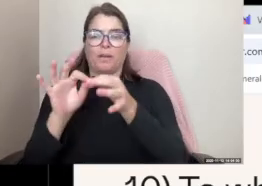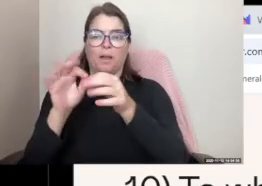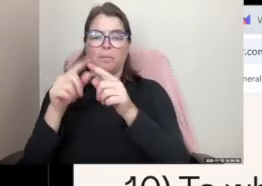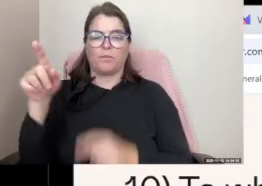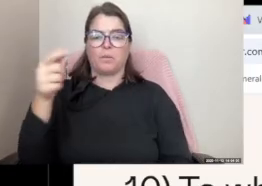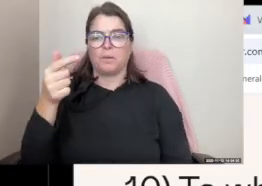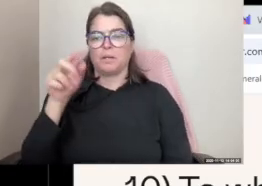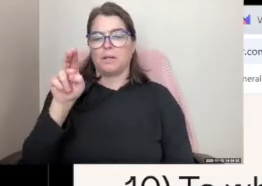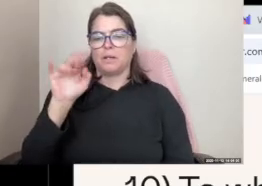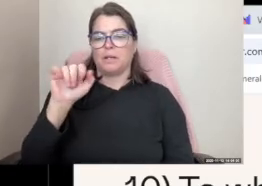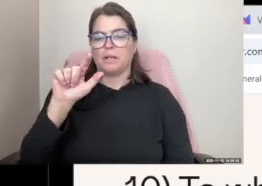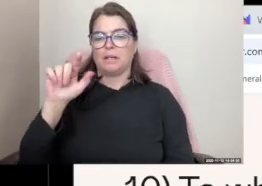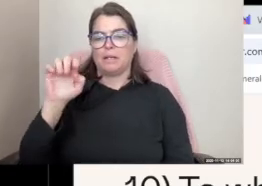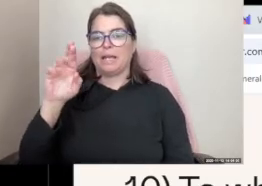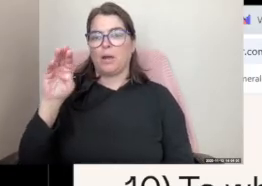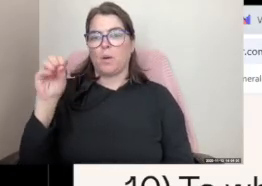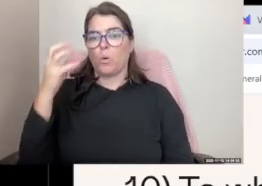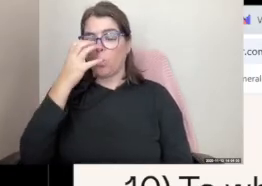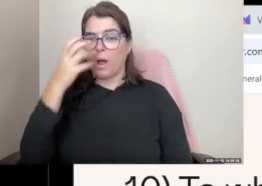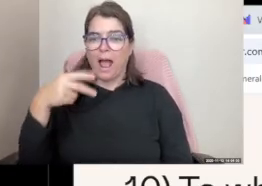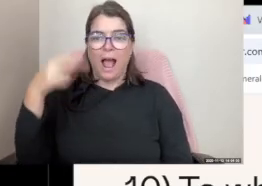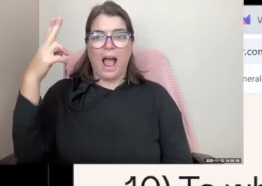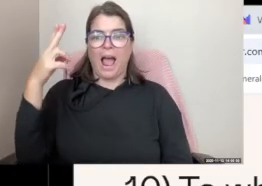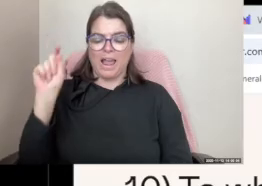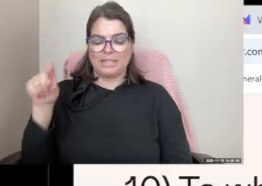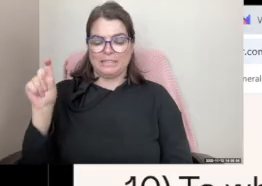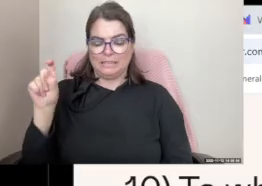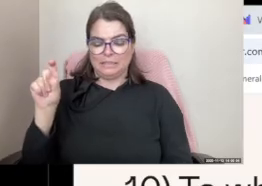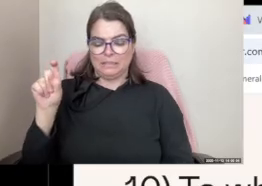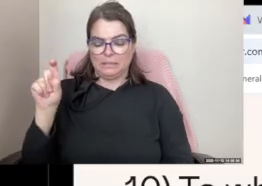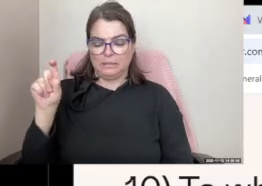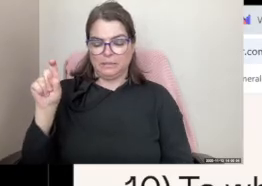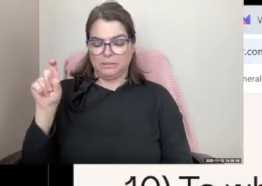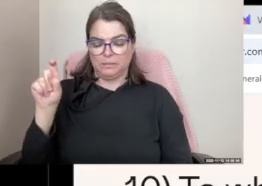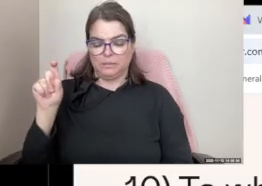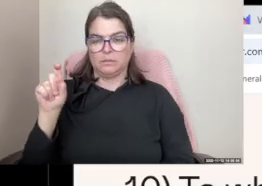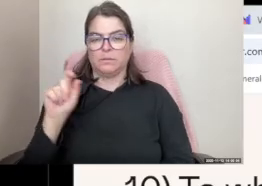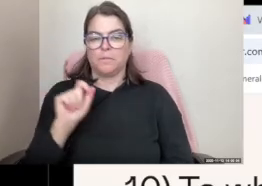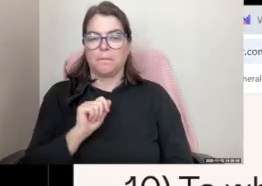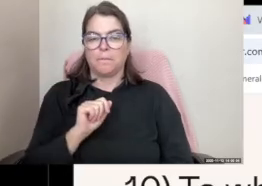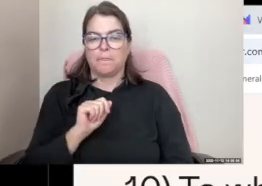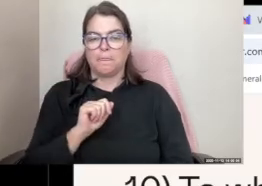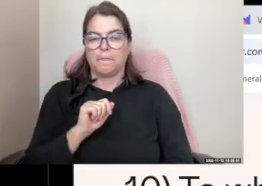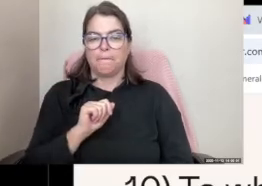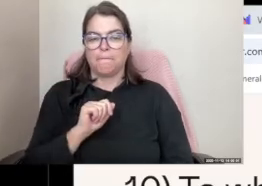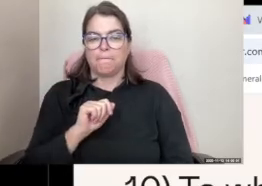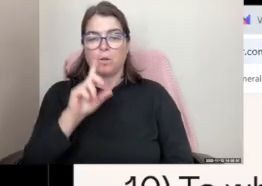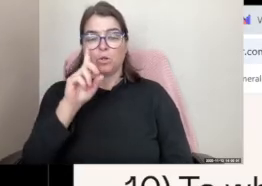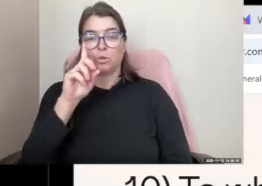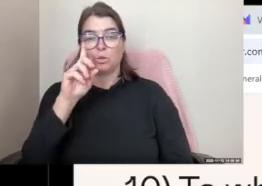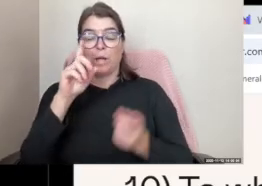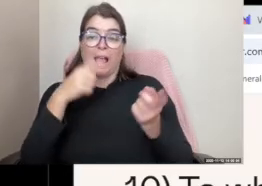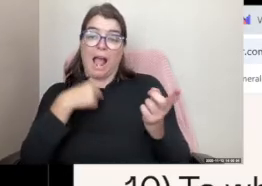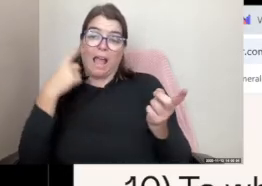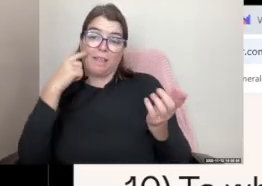Hi, Mariela Racho from the American Lung Association. Yeah, same. I agree with the comments made by